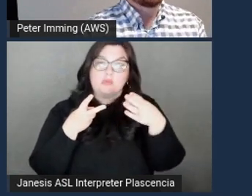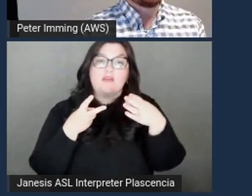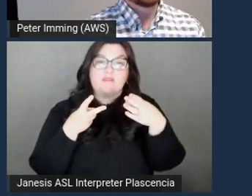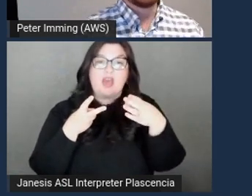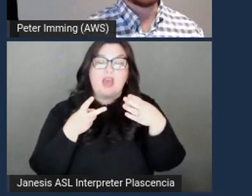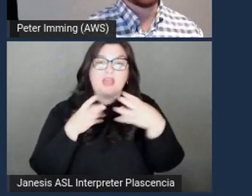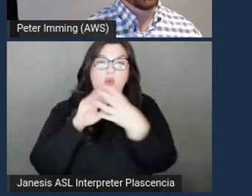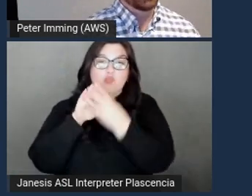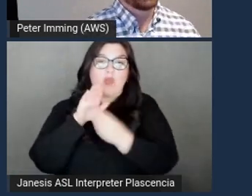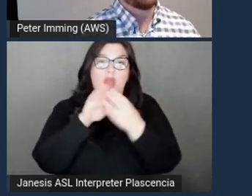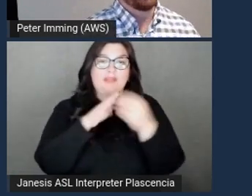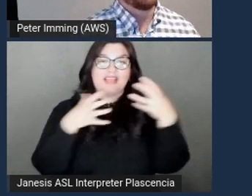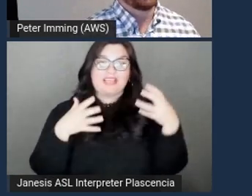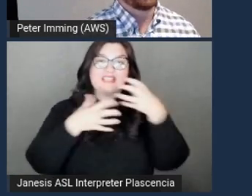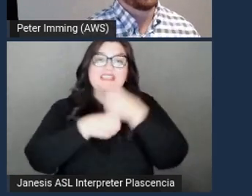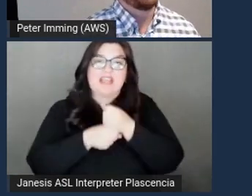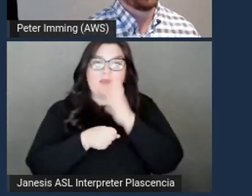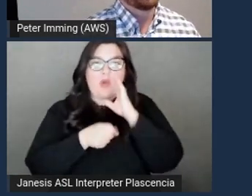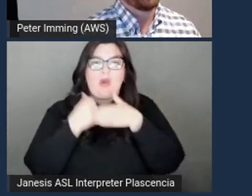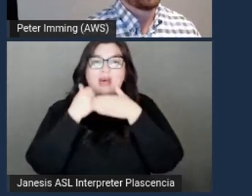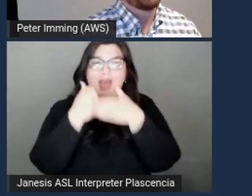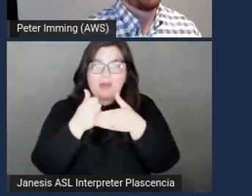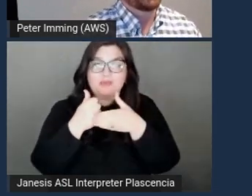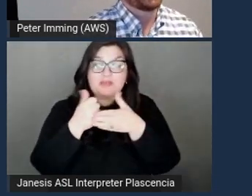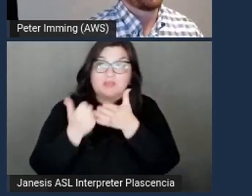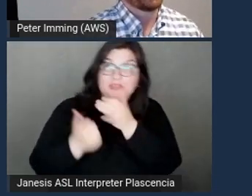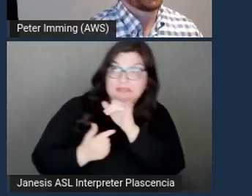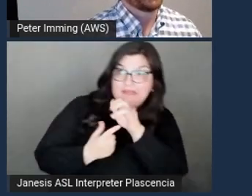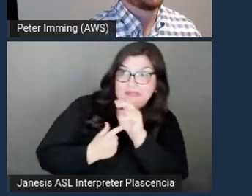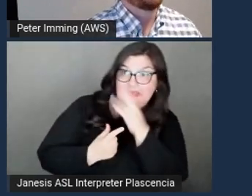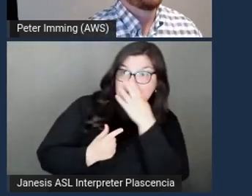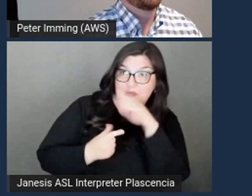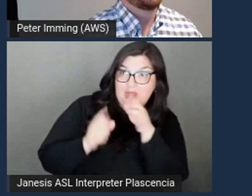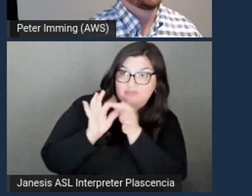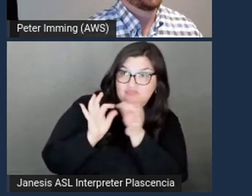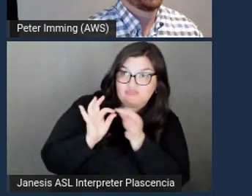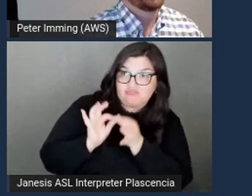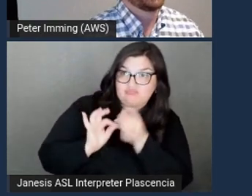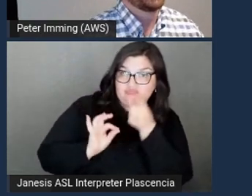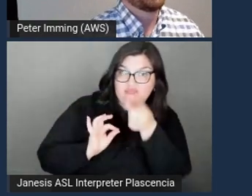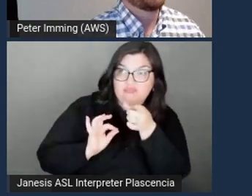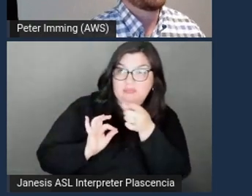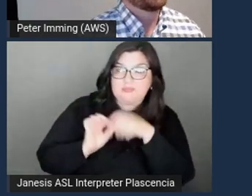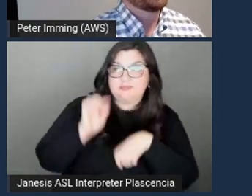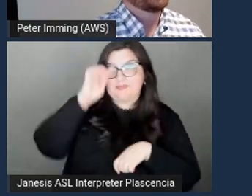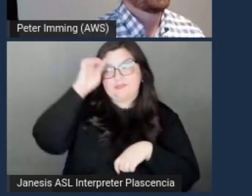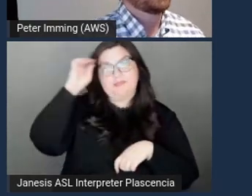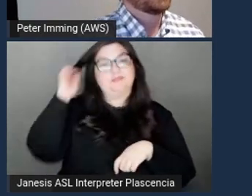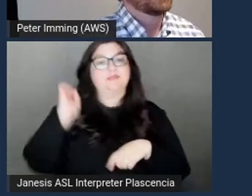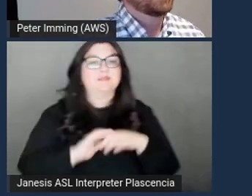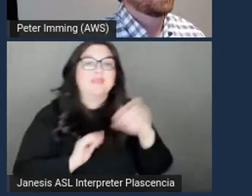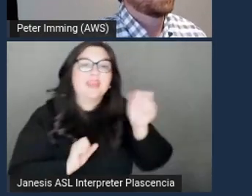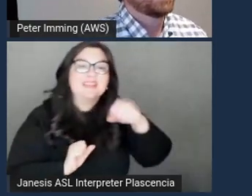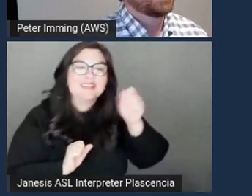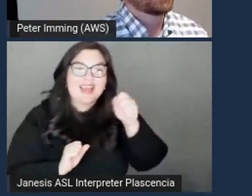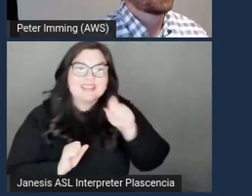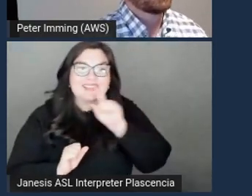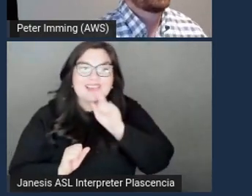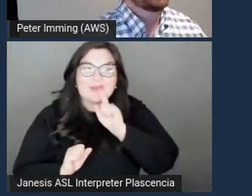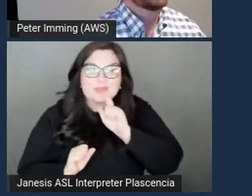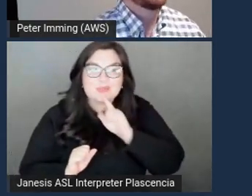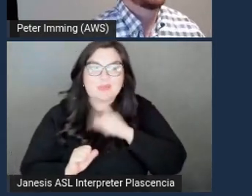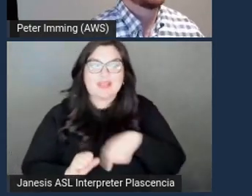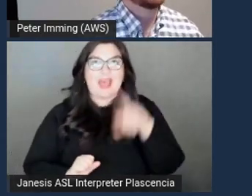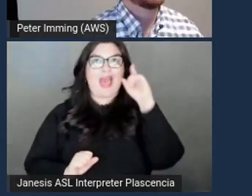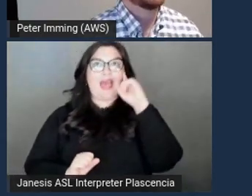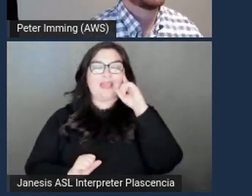that customers really have loved. Ian, you want to talk a little bit about this replication map view here? Yeah, absolutely. I think this is one of the